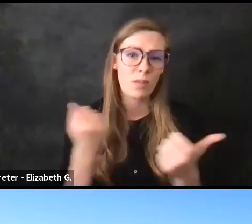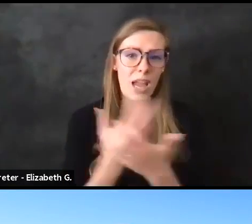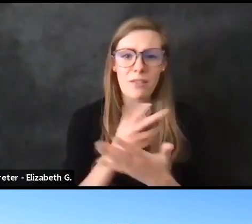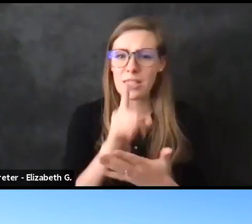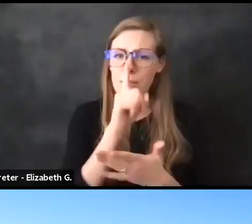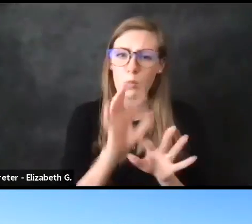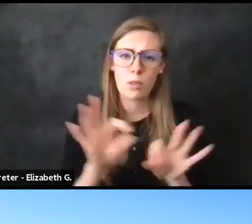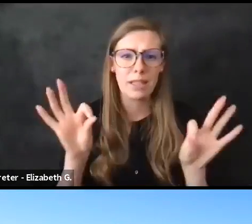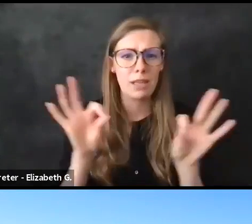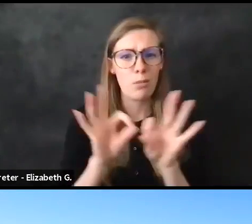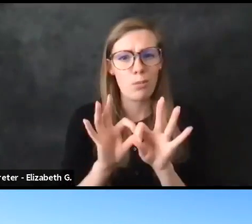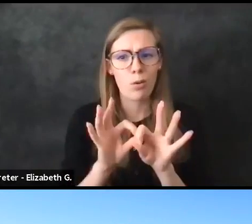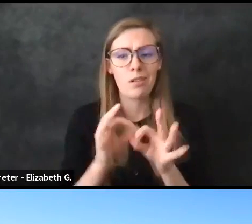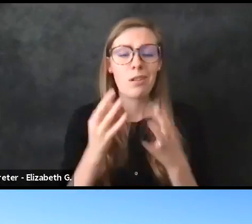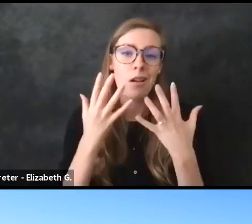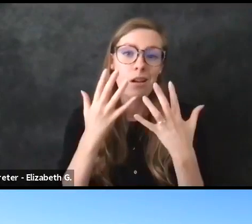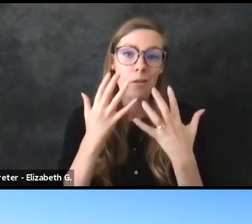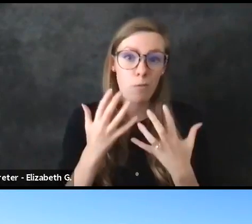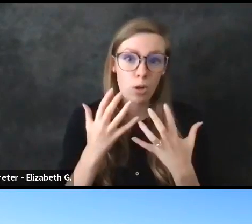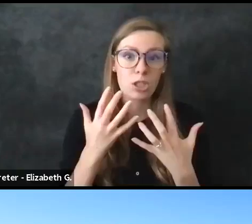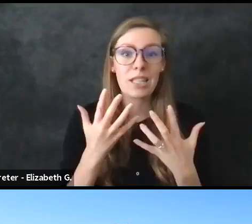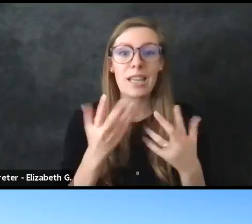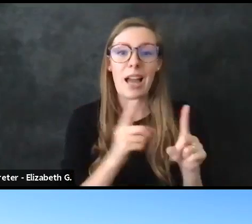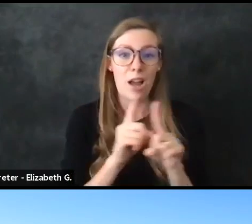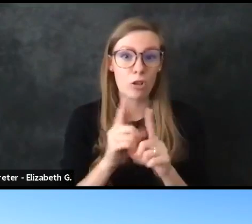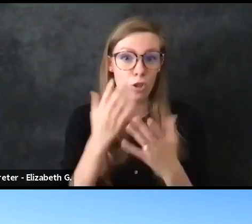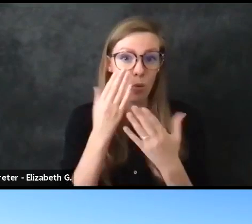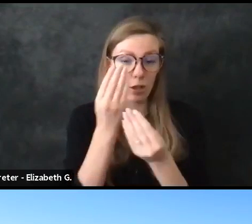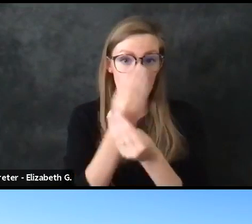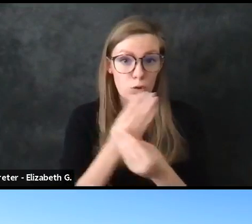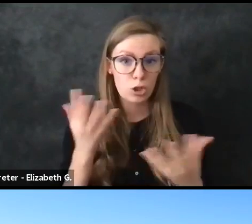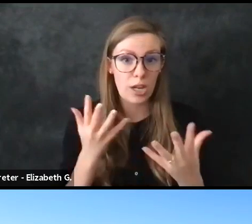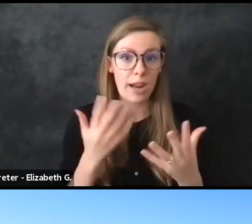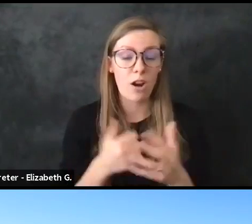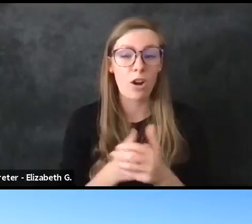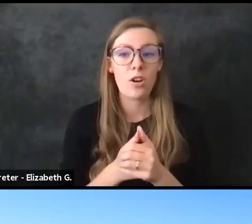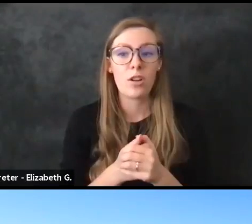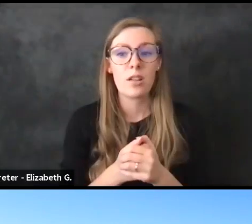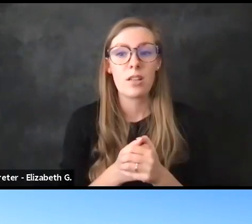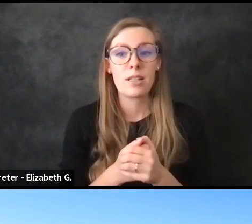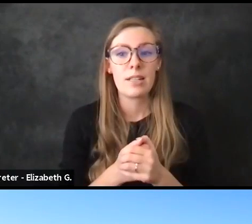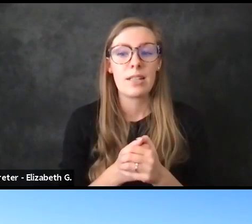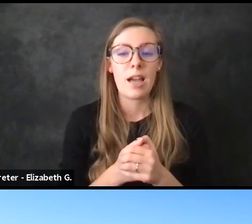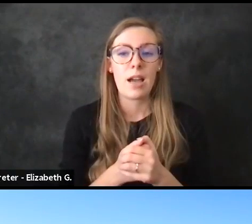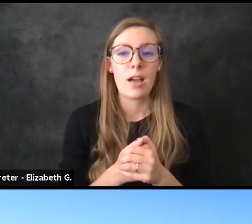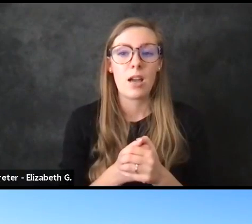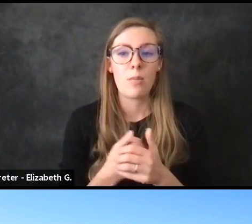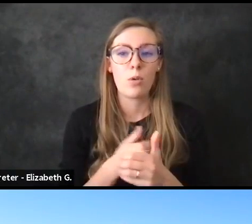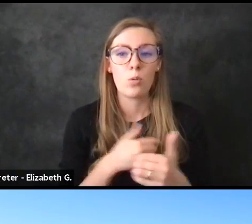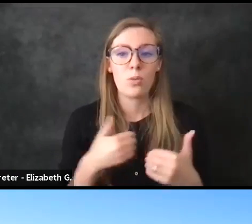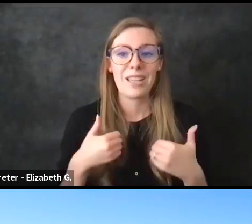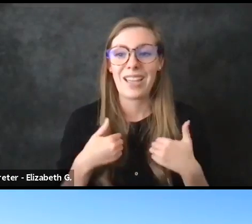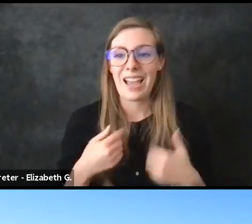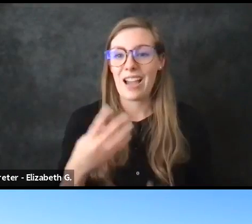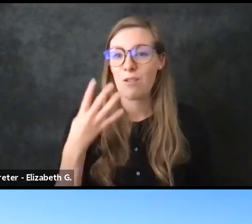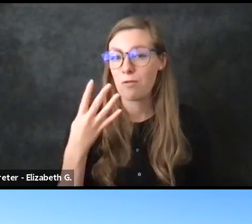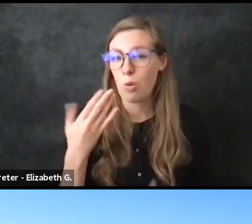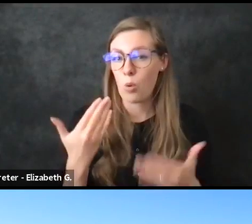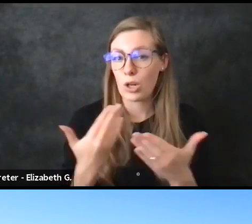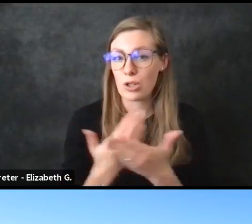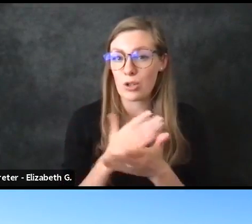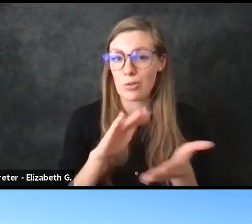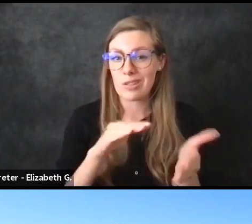information. Unfortunately, I want to also share that I'm sad to report that we have 4 new deaths that we